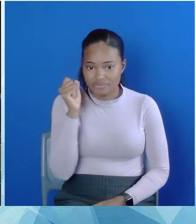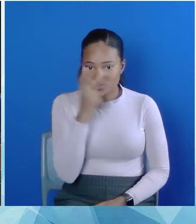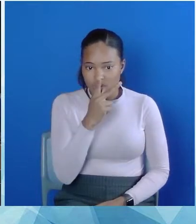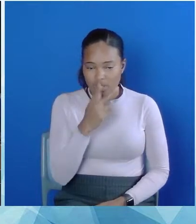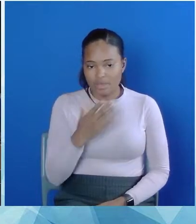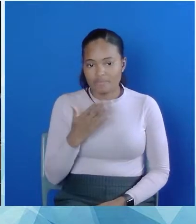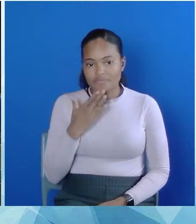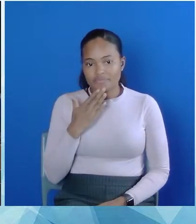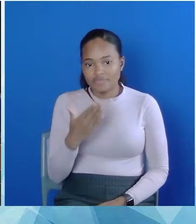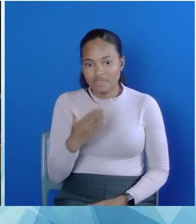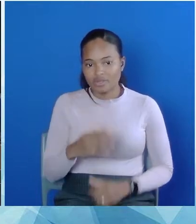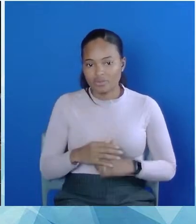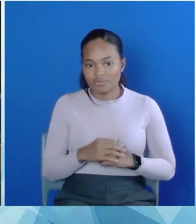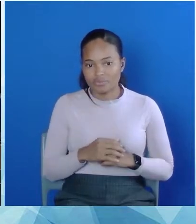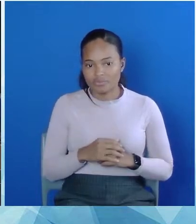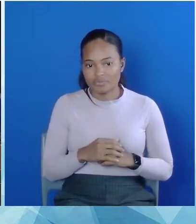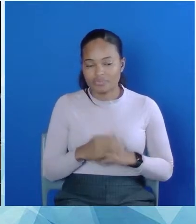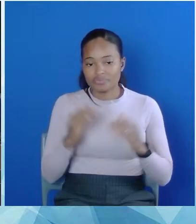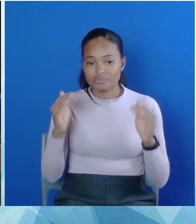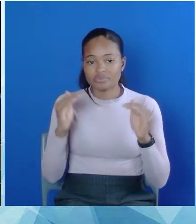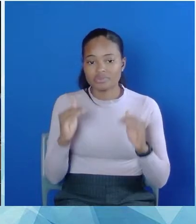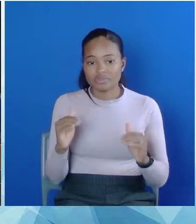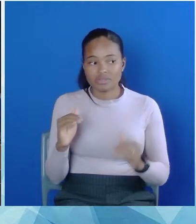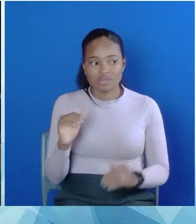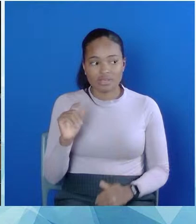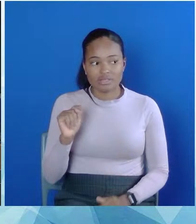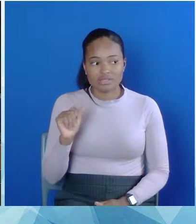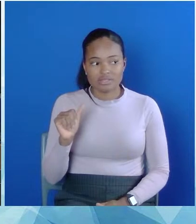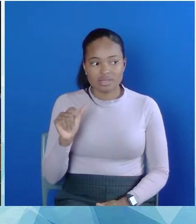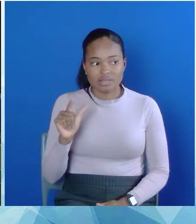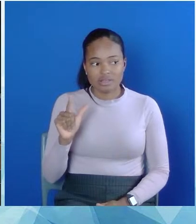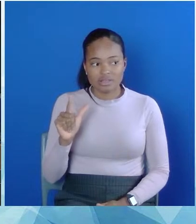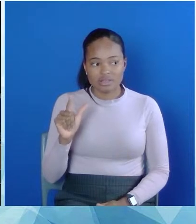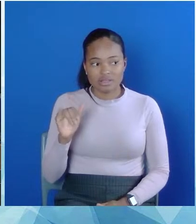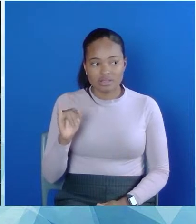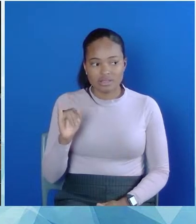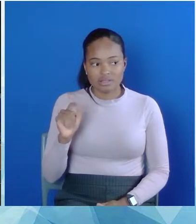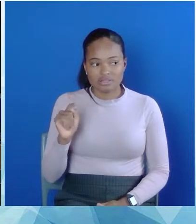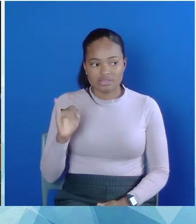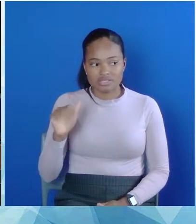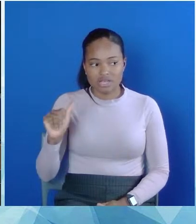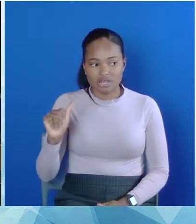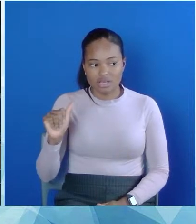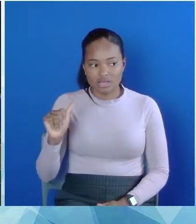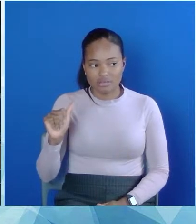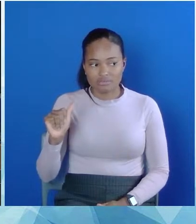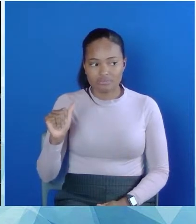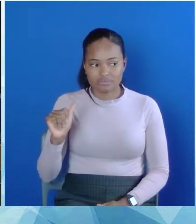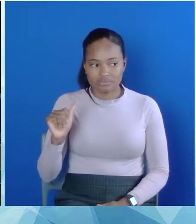Next is Talisha, and I can't read the last name.